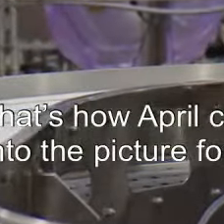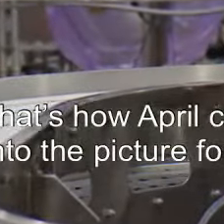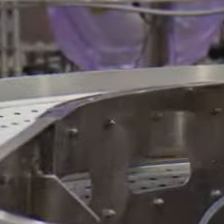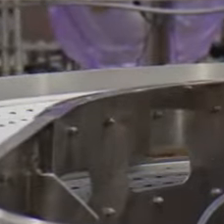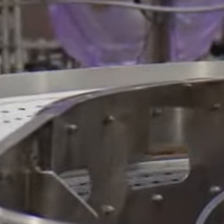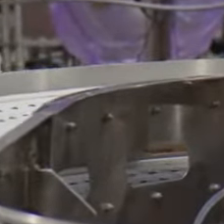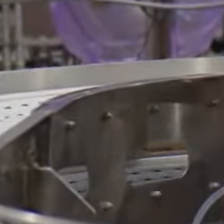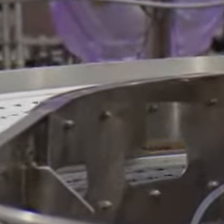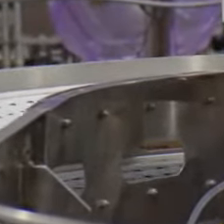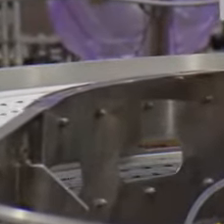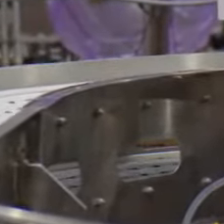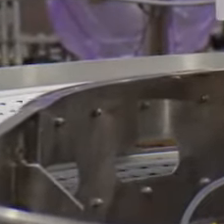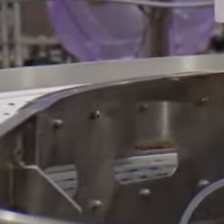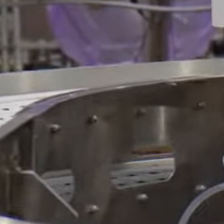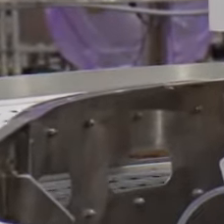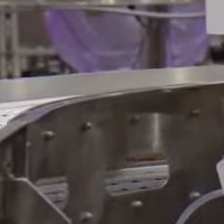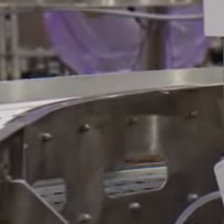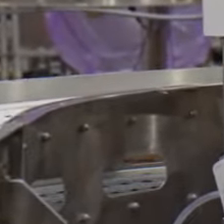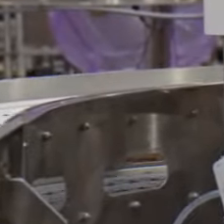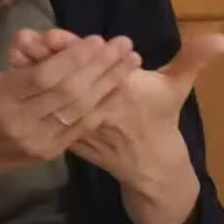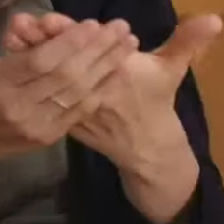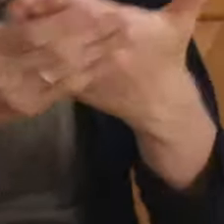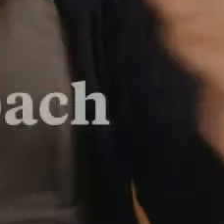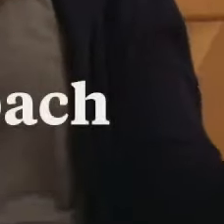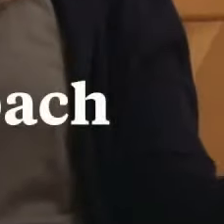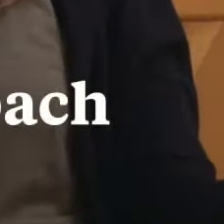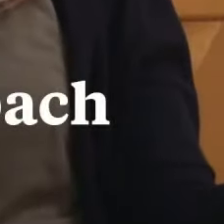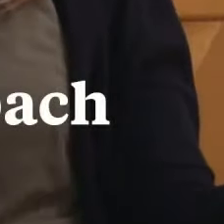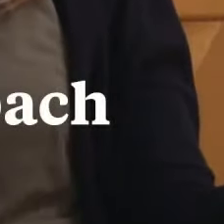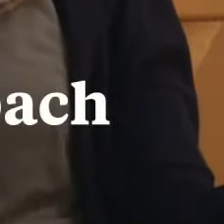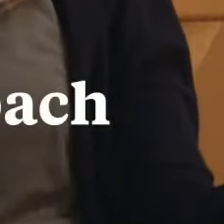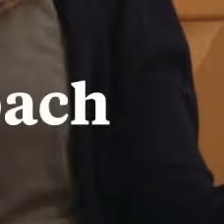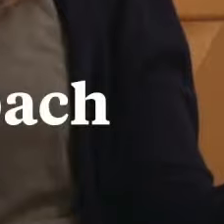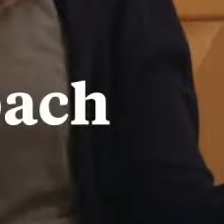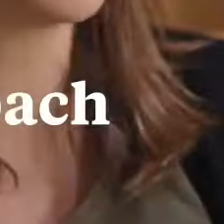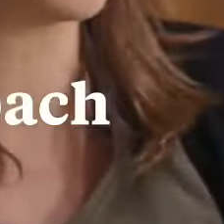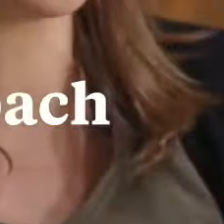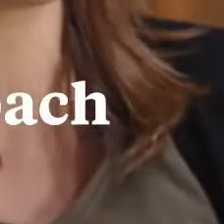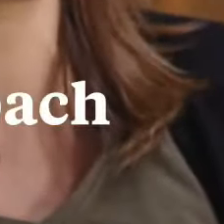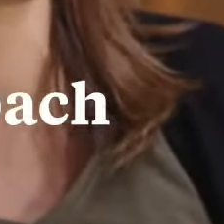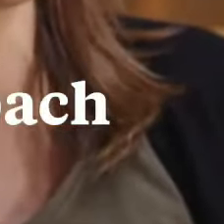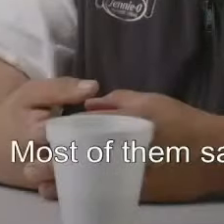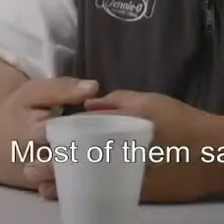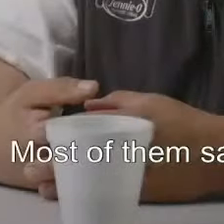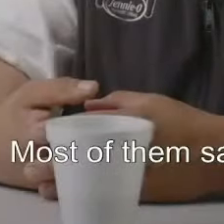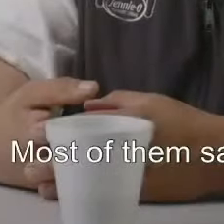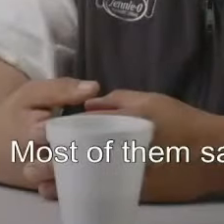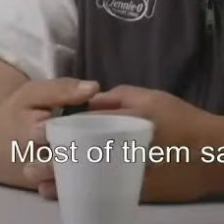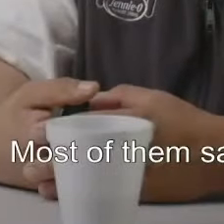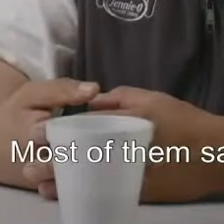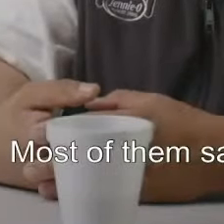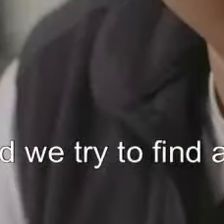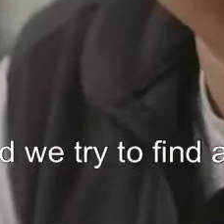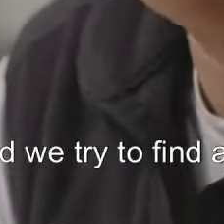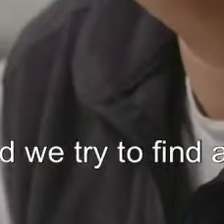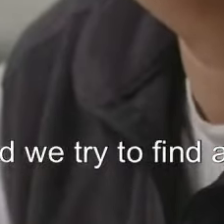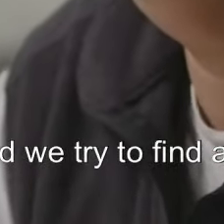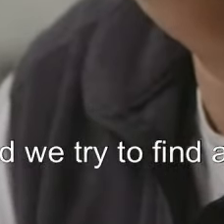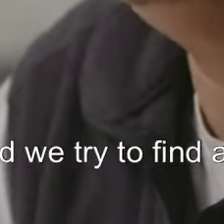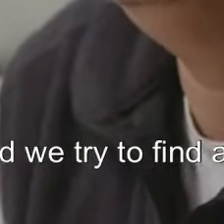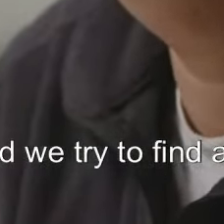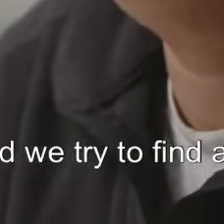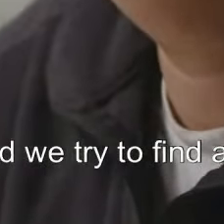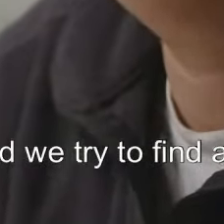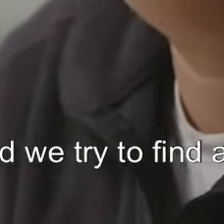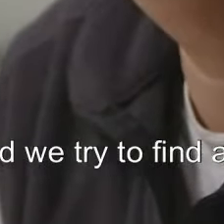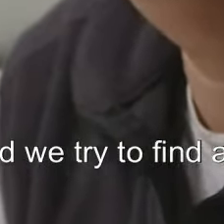us. Being an interpreter and with my education, I know that the only thing deaf people can't do is hear. Most of them, they say, we go out there and